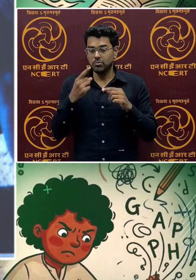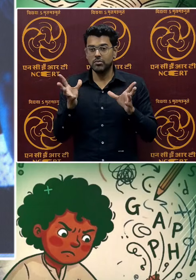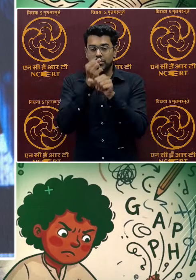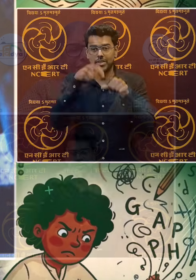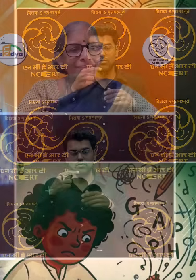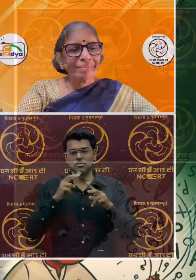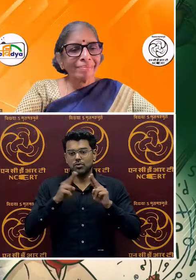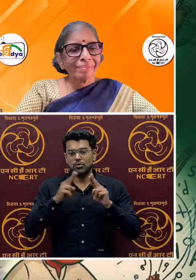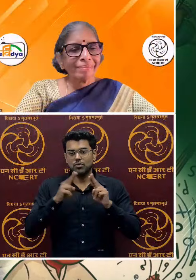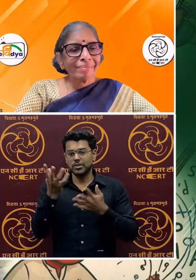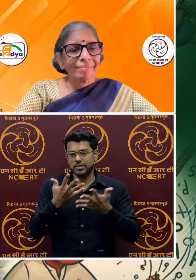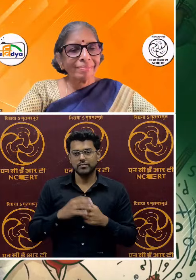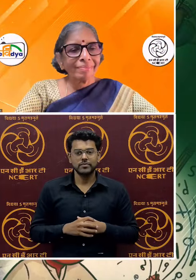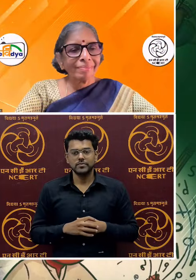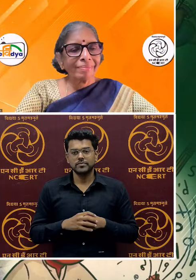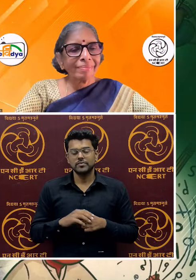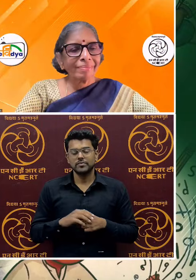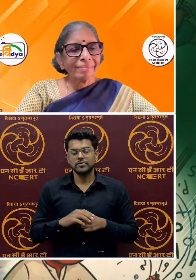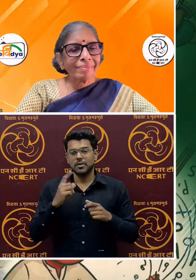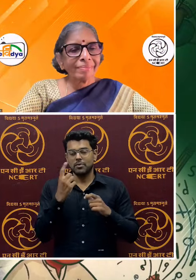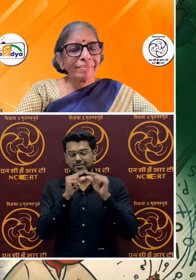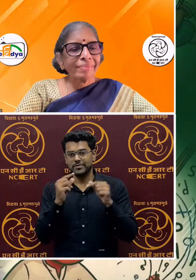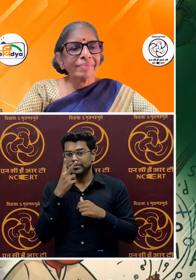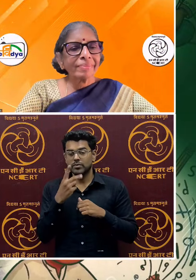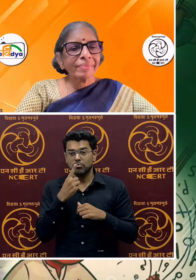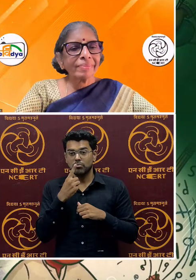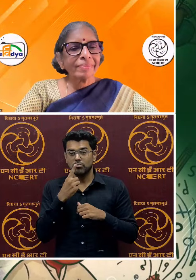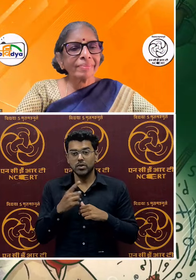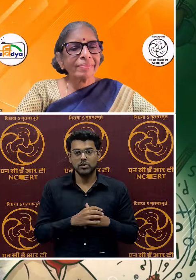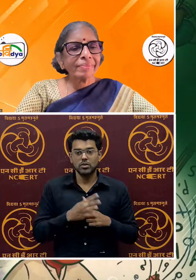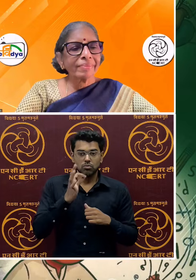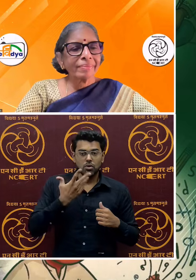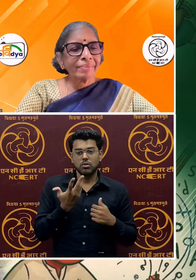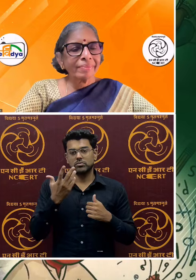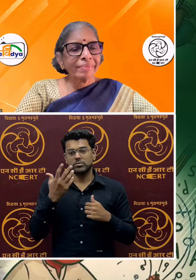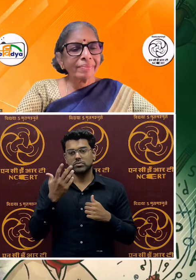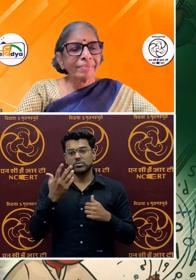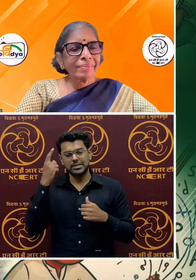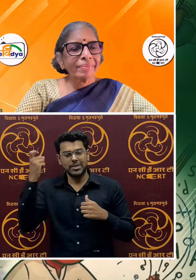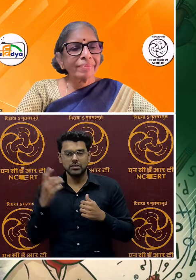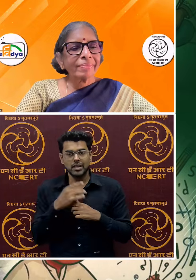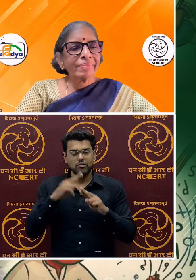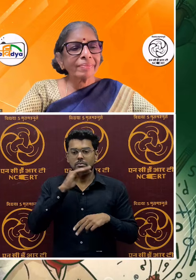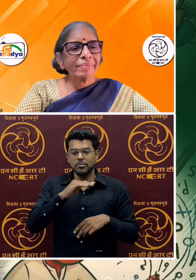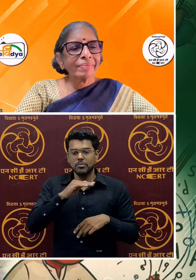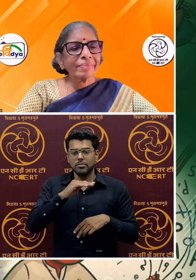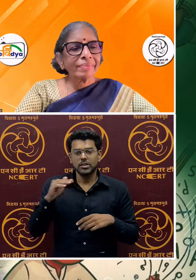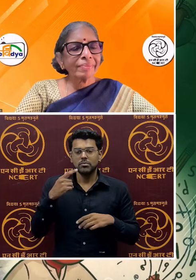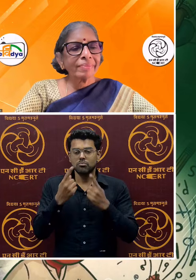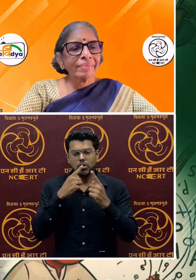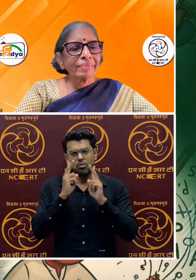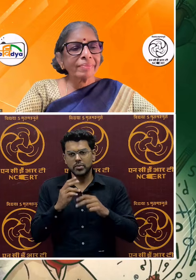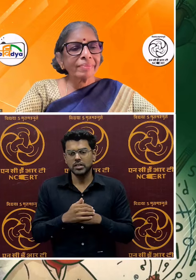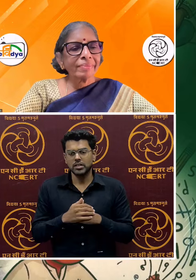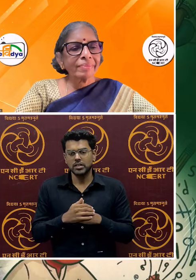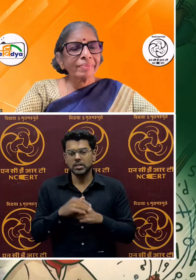entire conversation that we had today. So the first statement, and you have to say whether it's a myth or a reality. If the child talks normally, there is